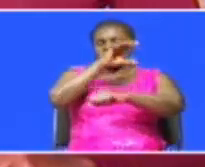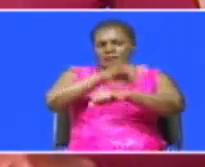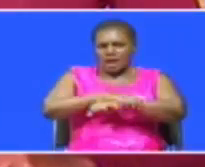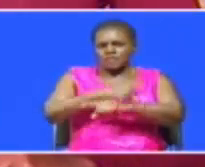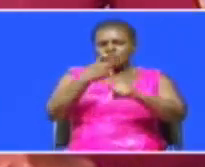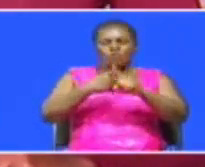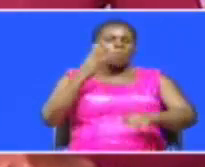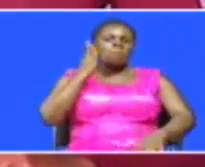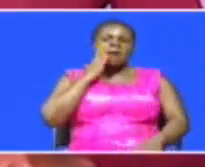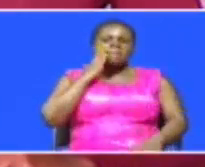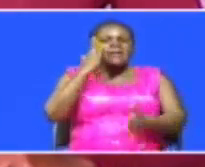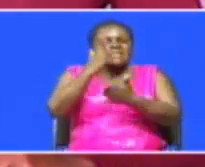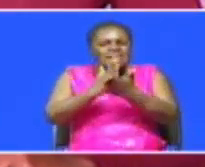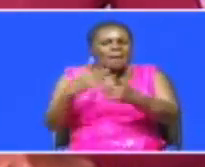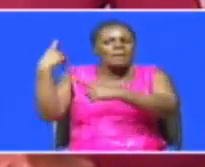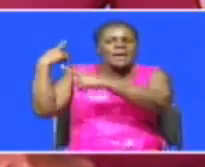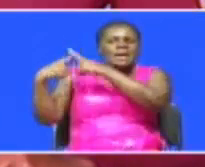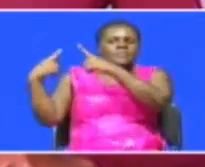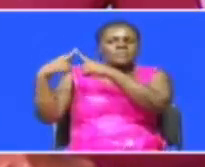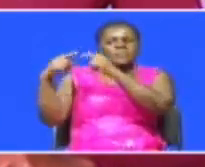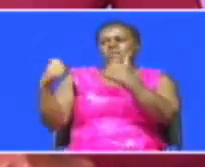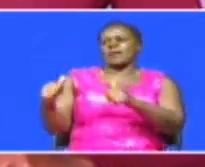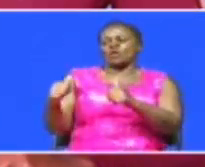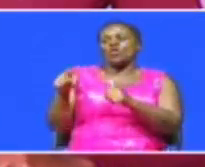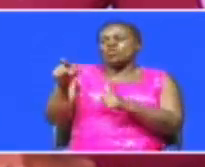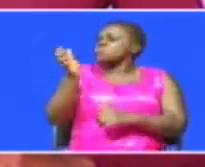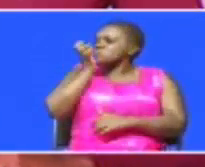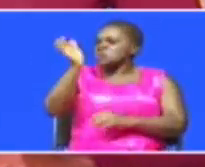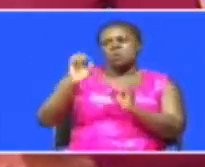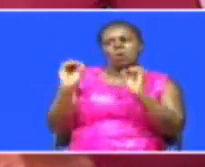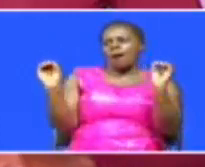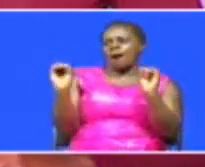mom. So it's important you don't take that for granted.